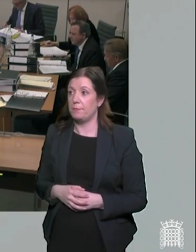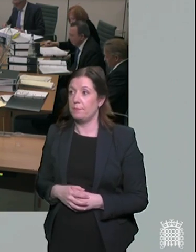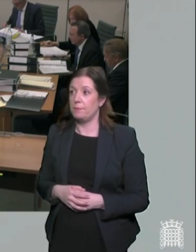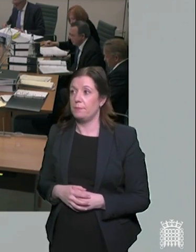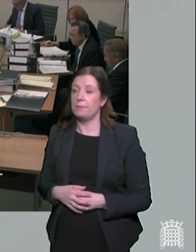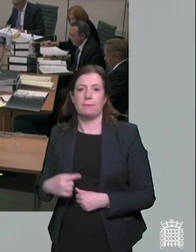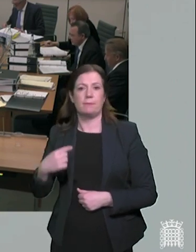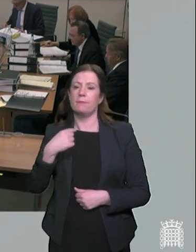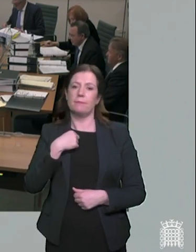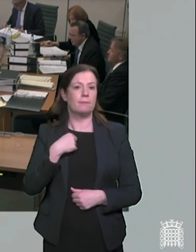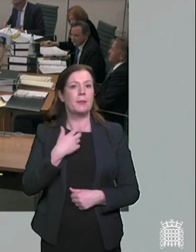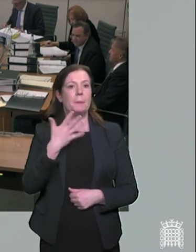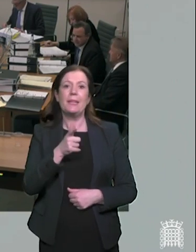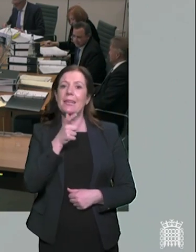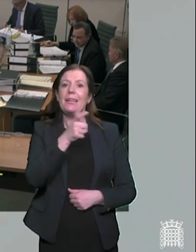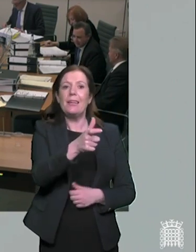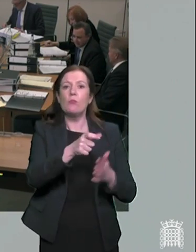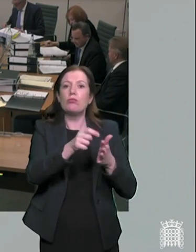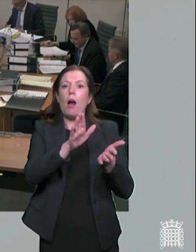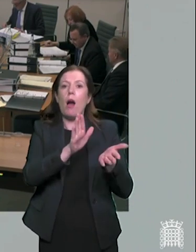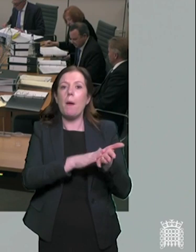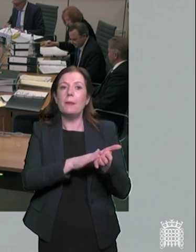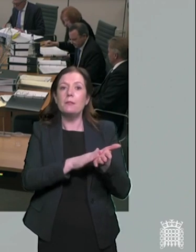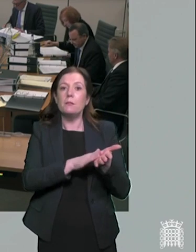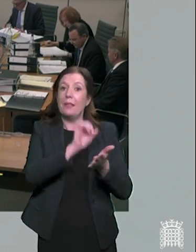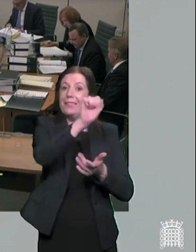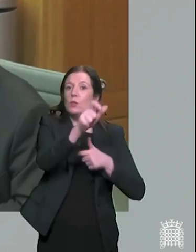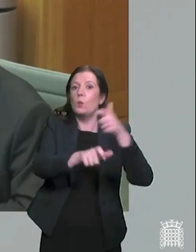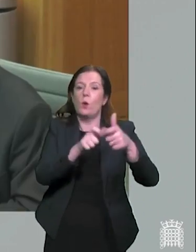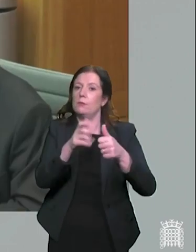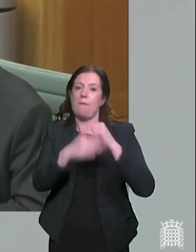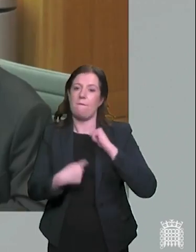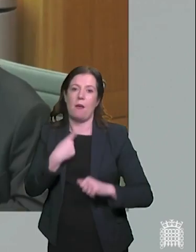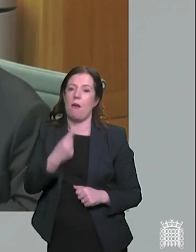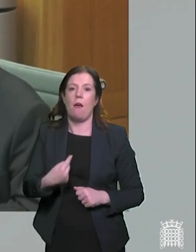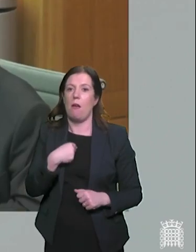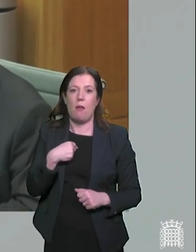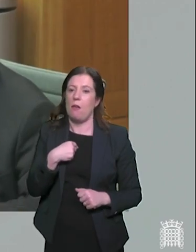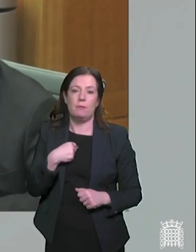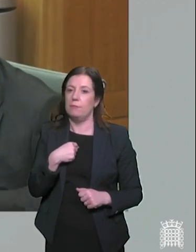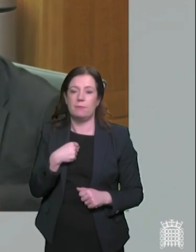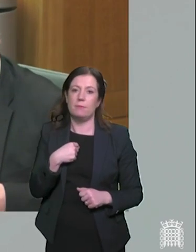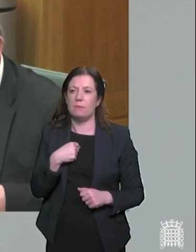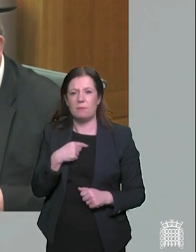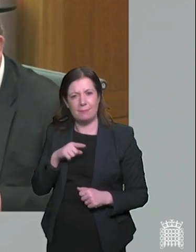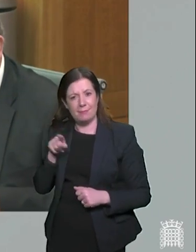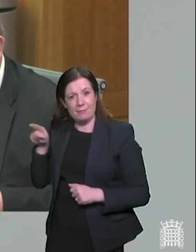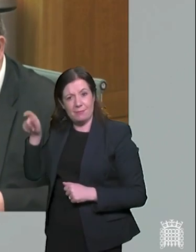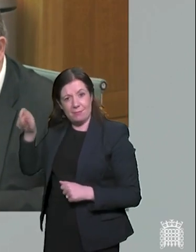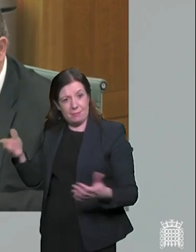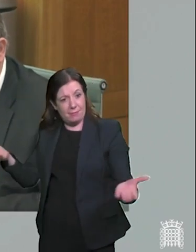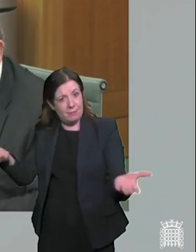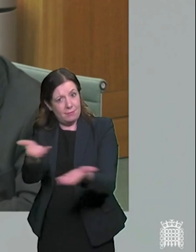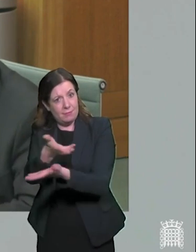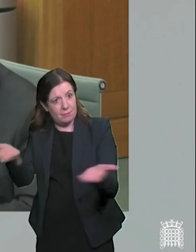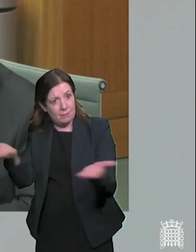did not advise the Prime Minister to say this, no." So Mr. Doyle says he did not discuss with you whether